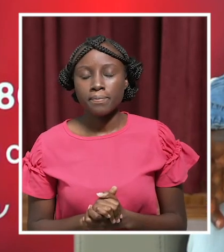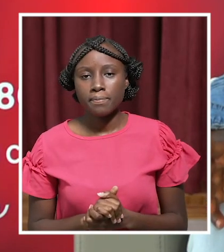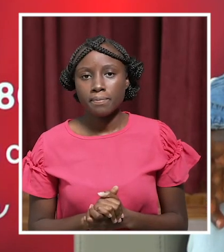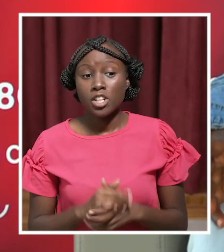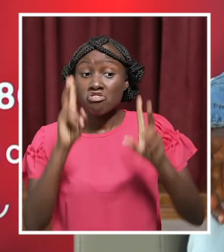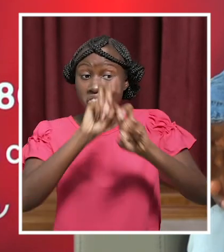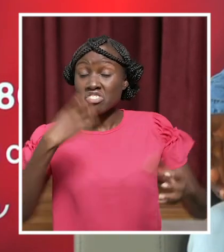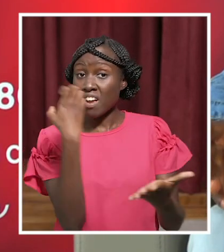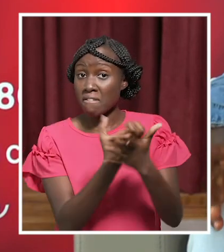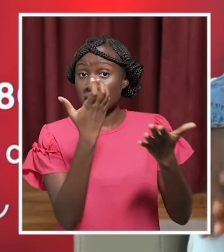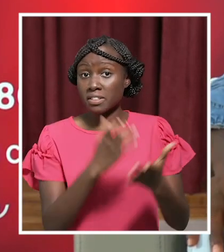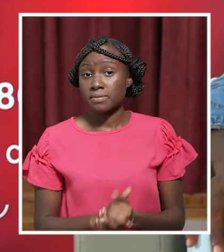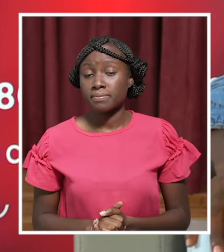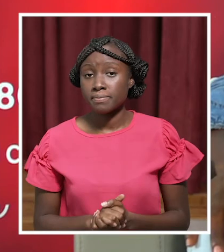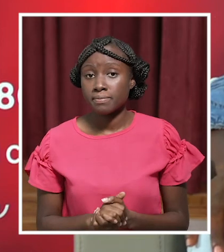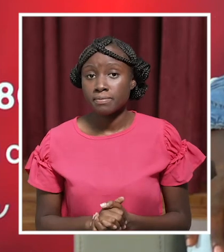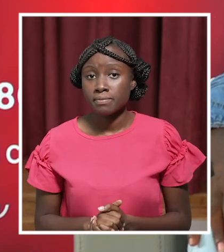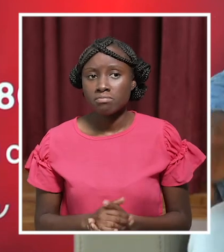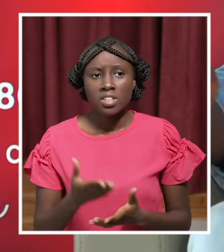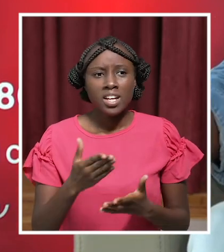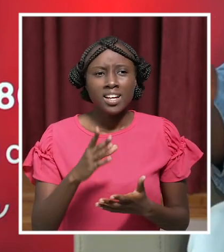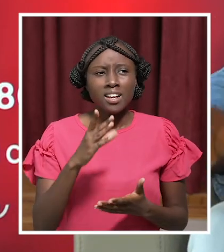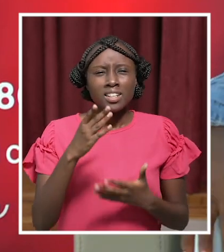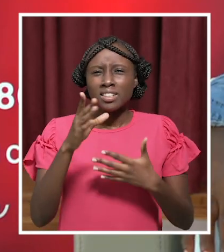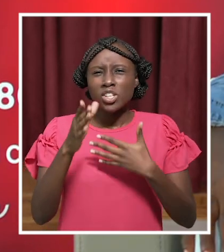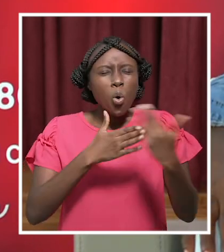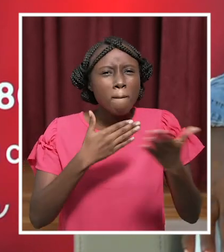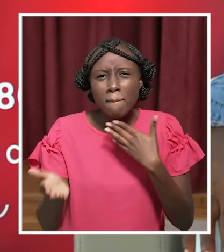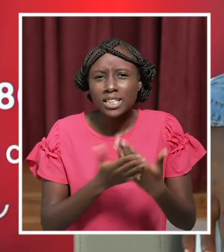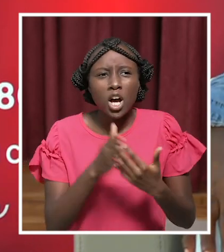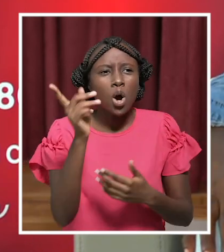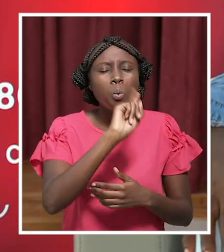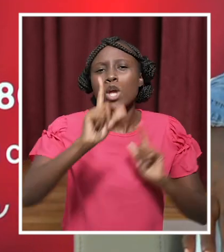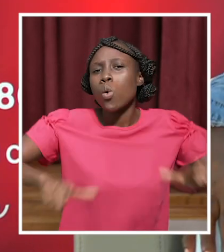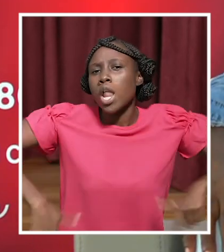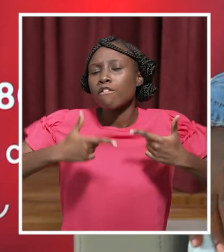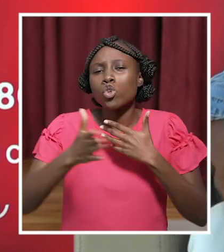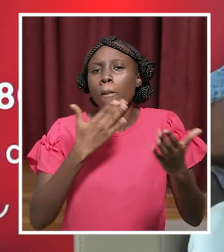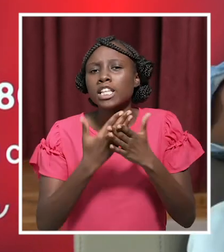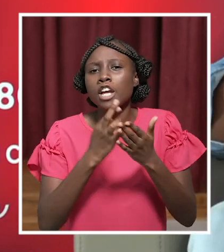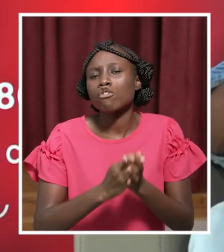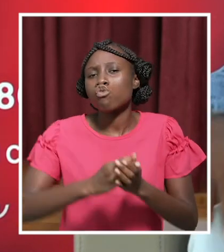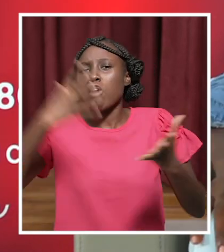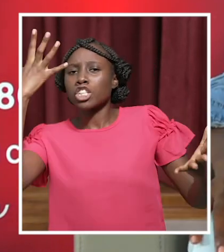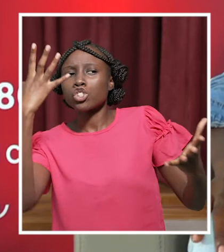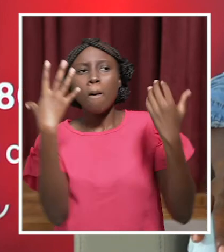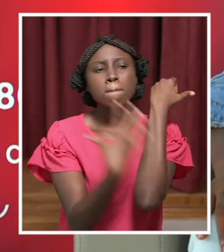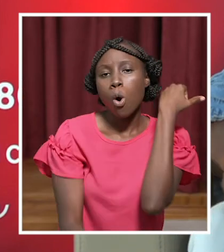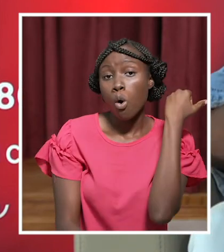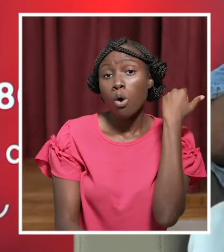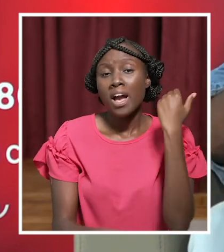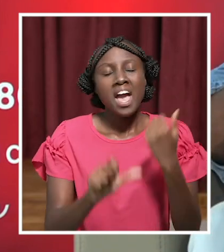this, it's not a matter of class. It's not a matter of where you're located. And so I'll give you some